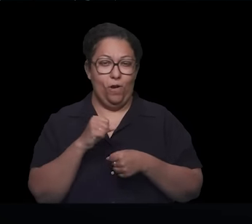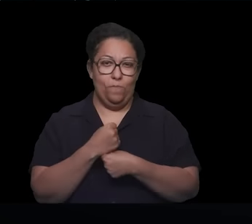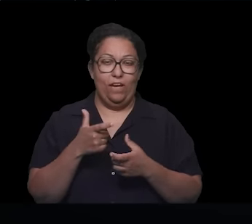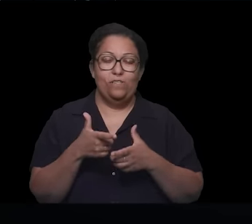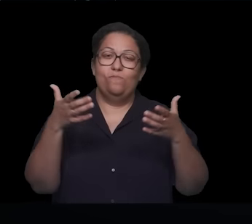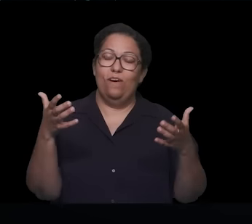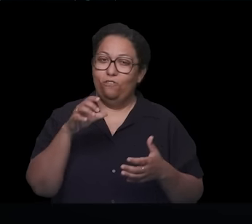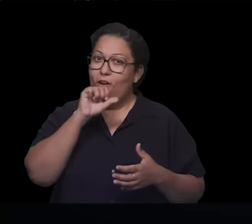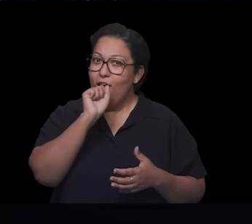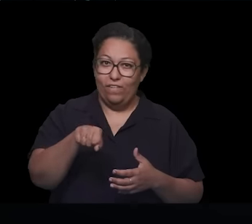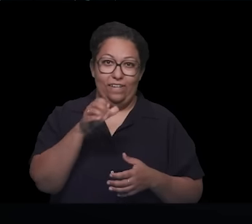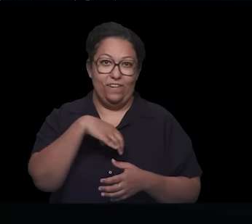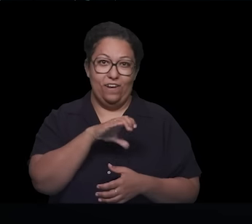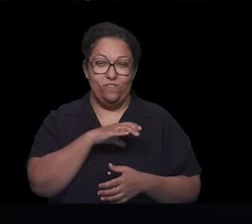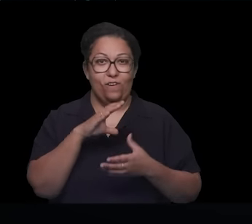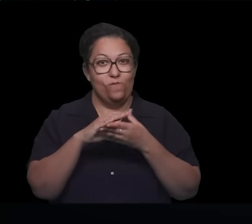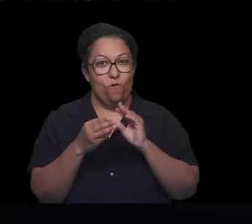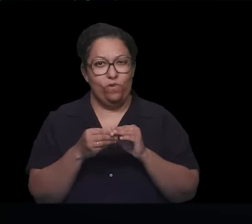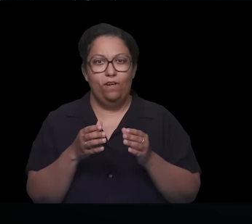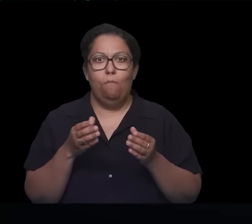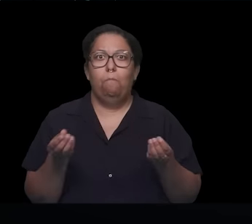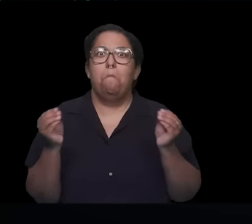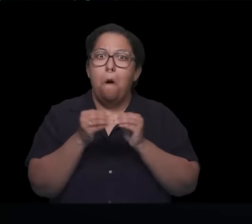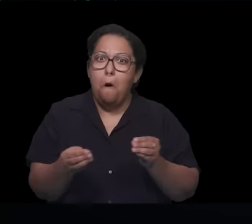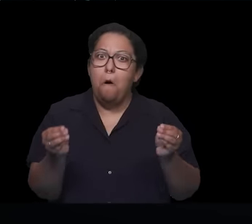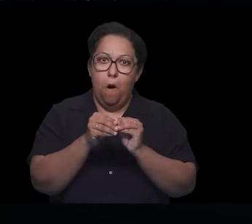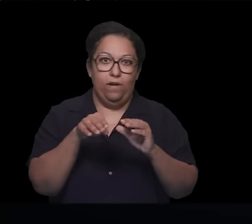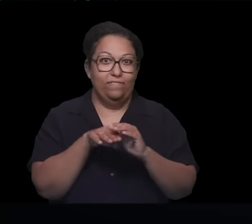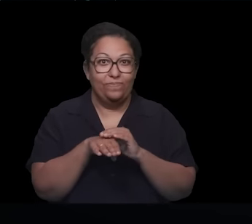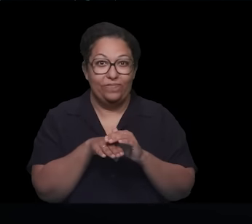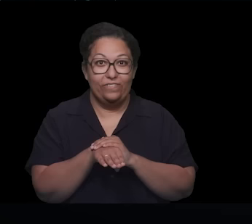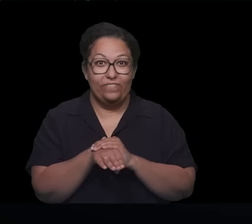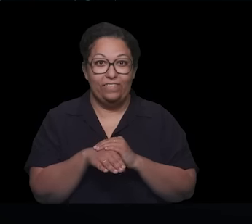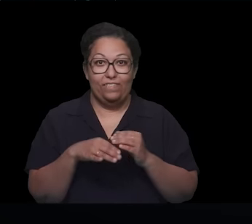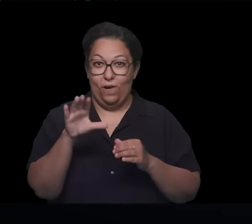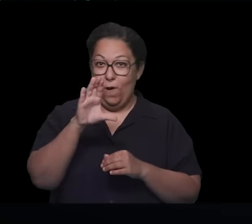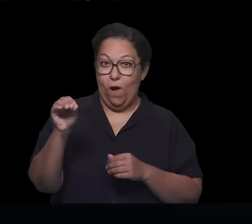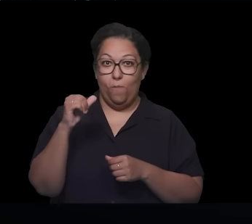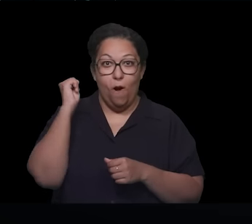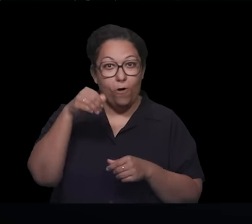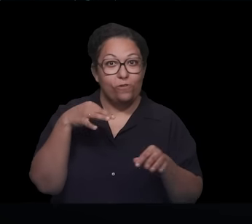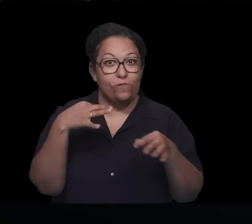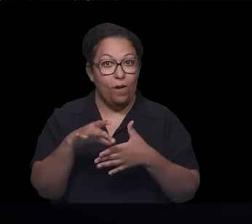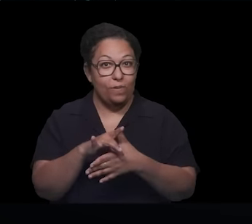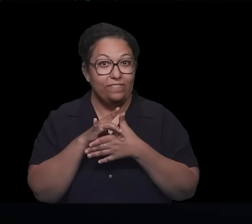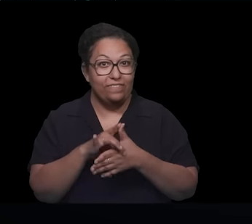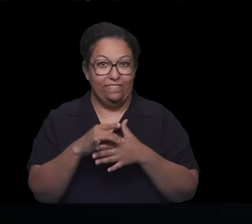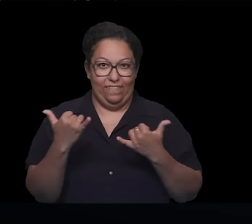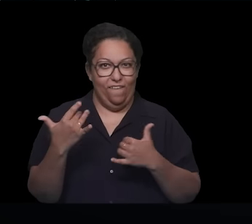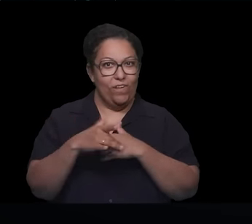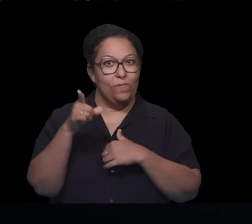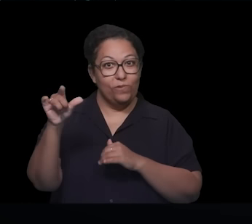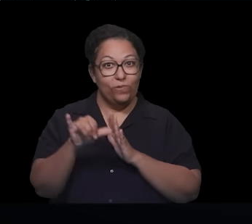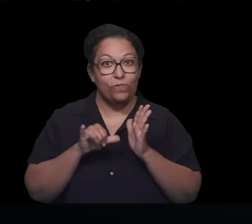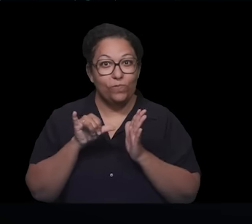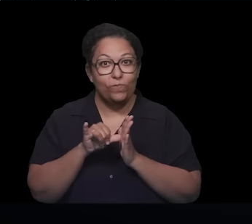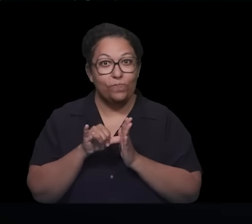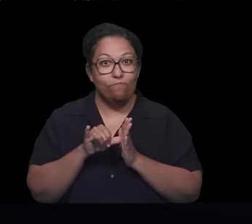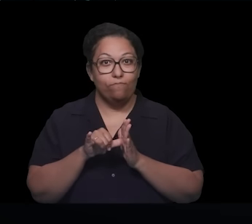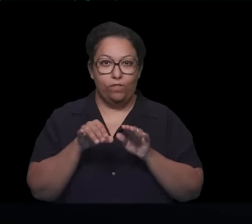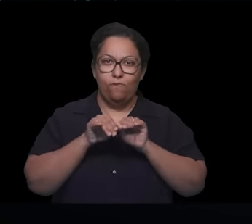ASL make much-loved characters and stories even more accessible. The company's audio-described content is available